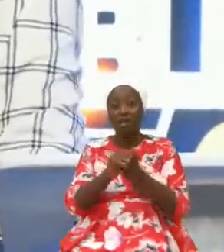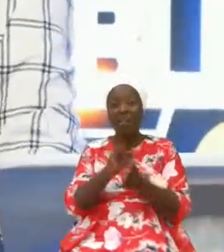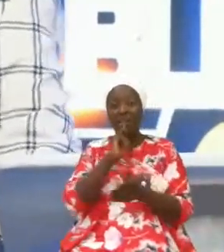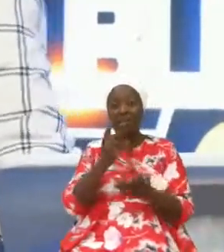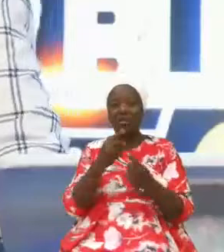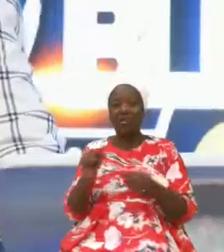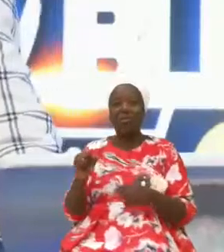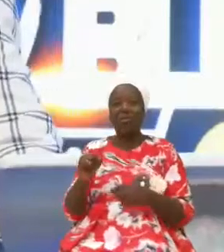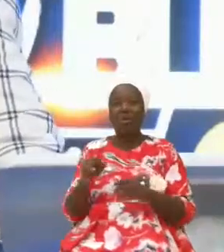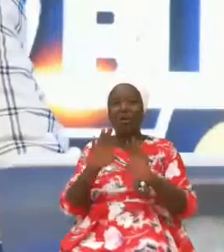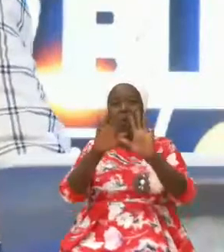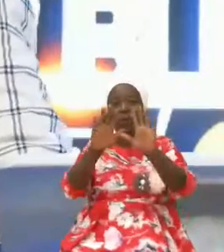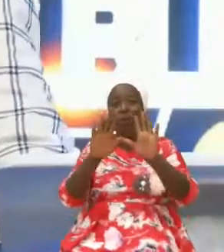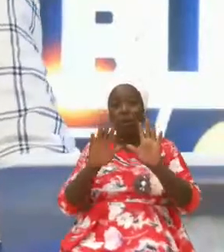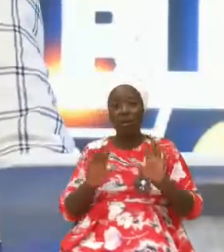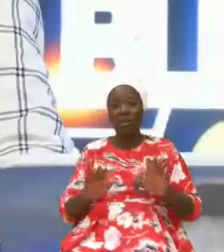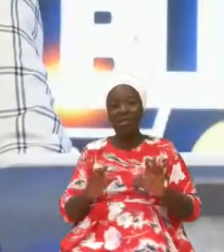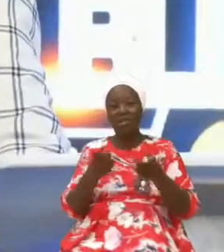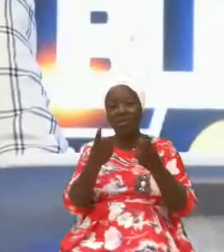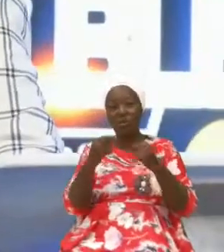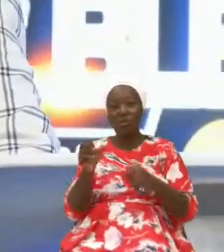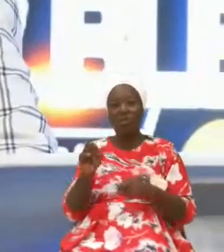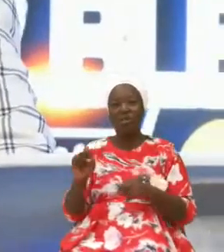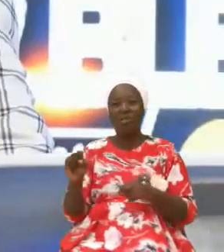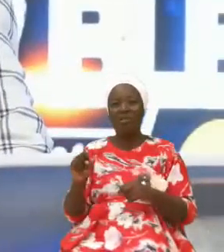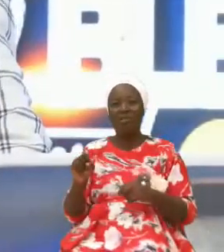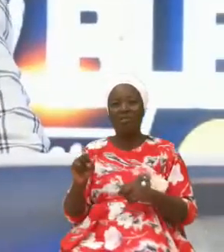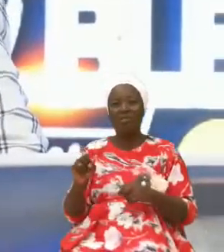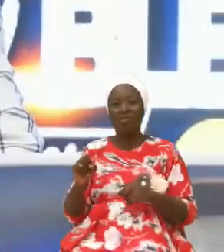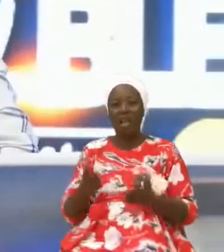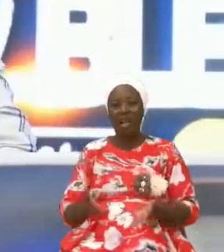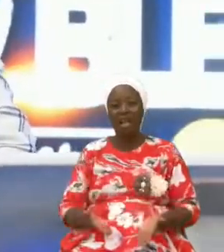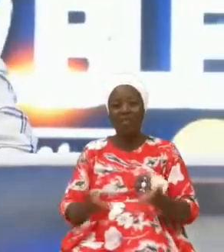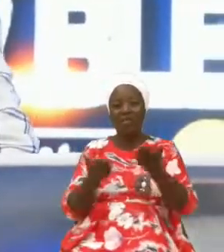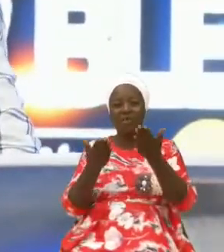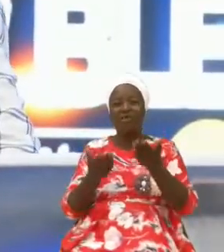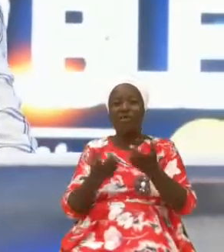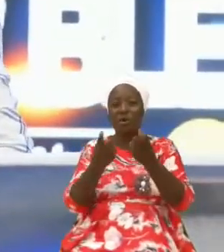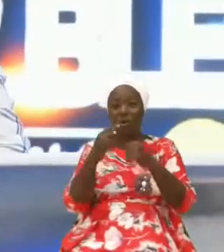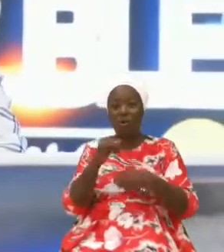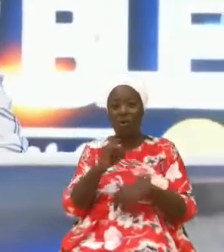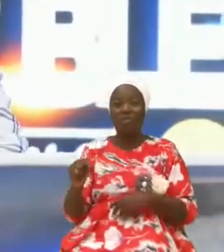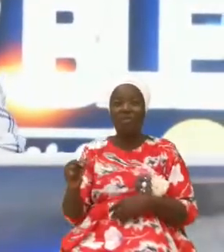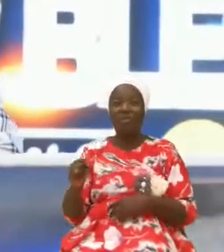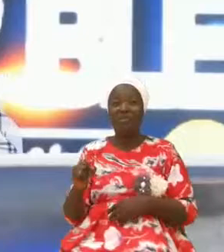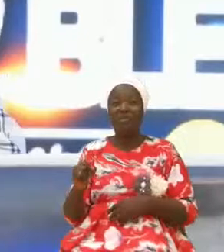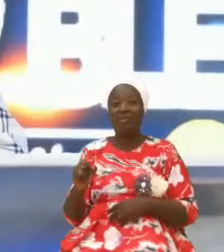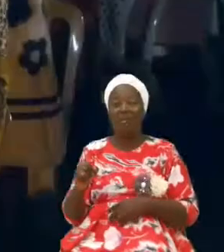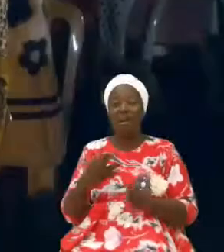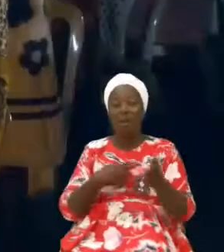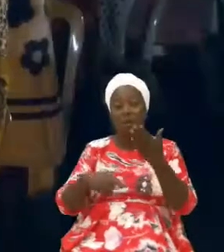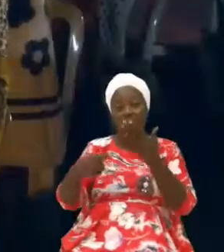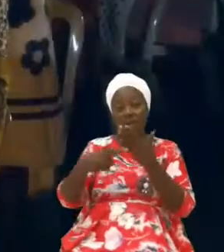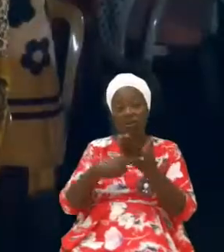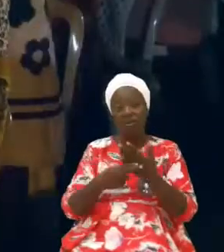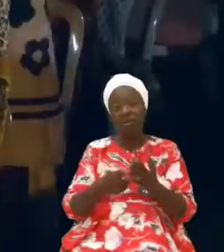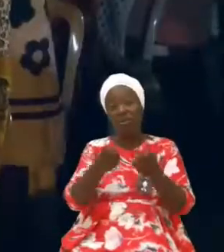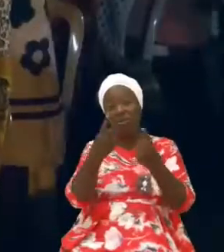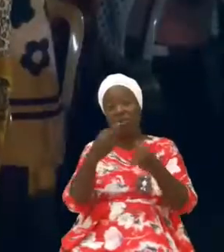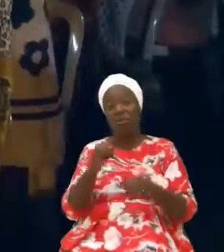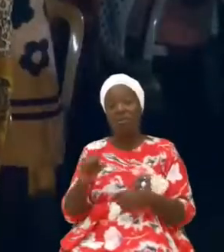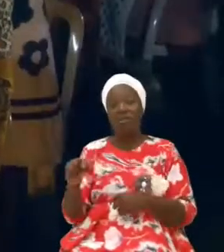an open door, that one is coming, wonders coming,